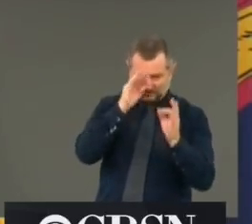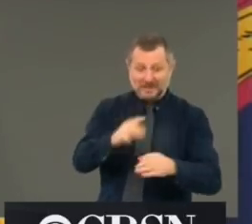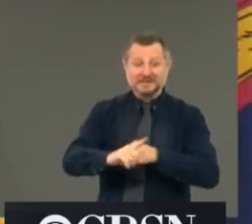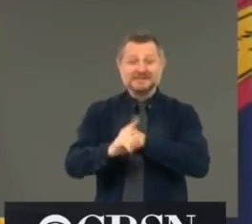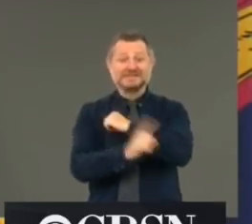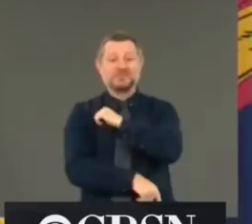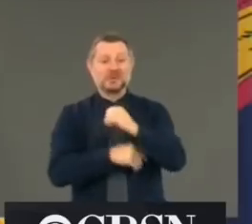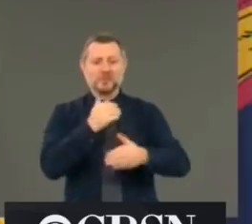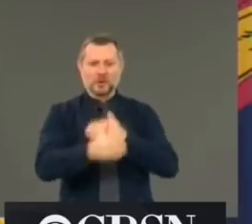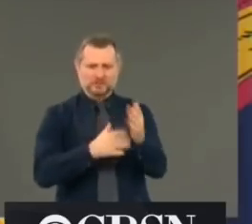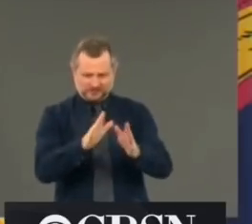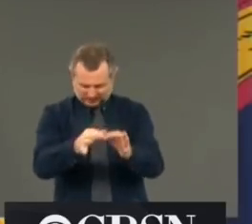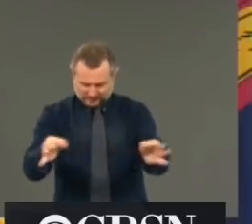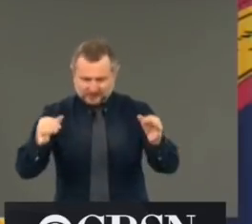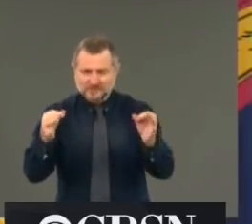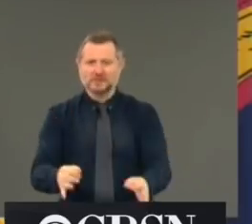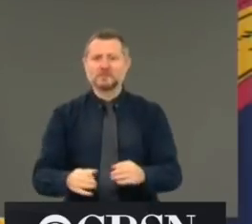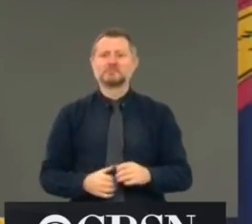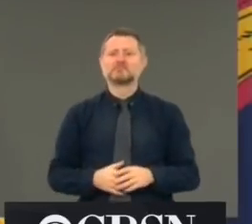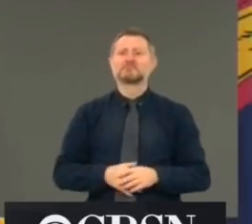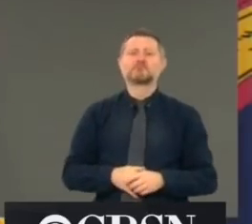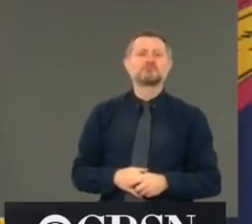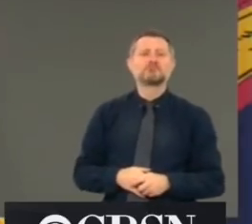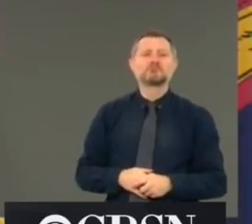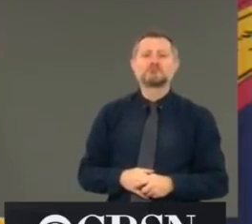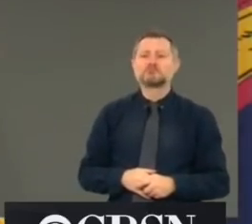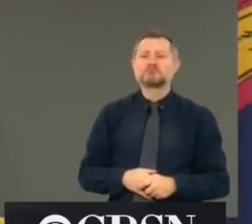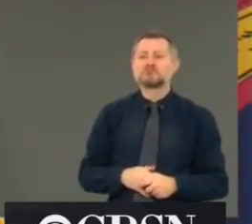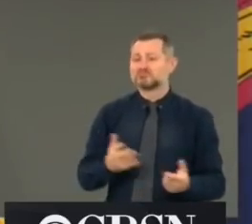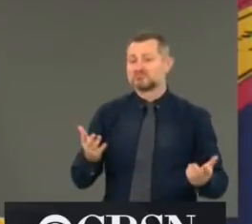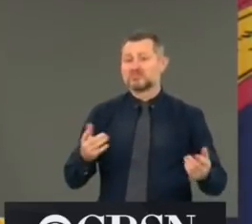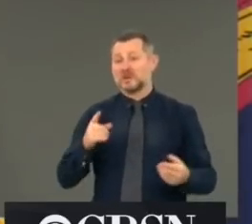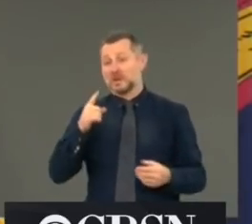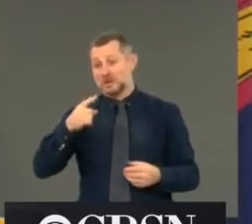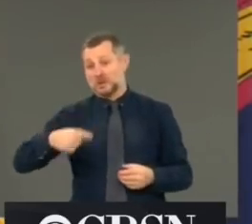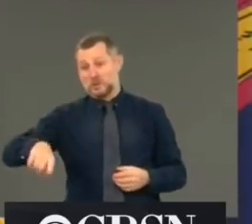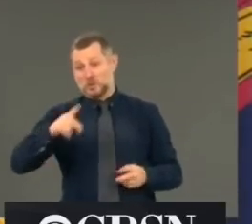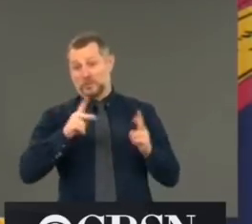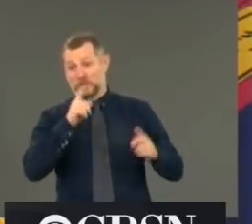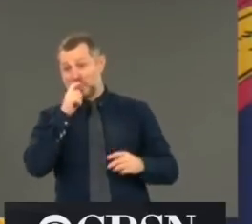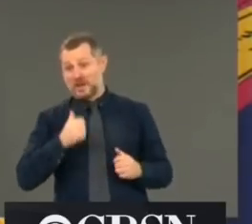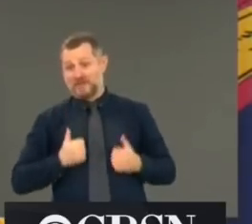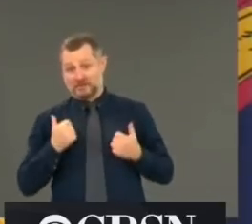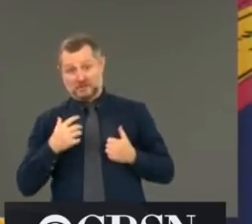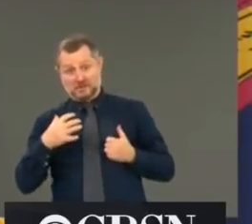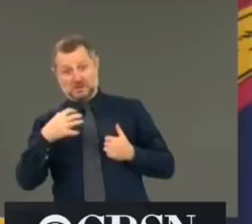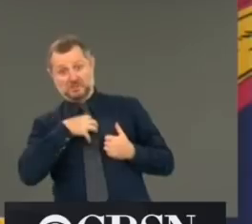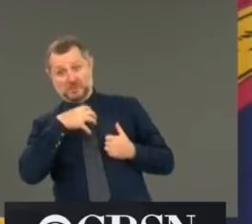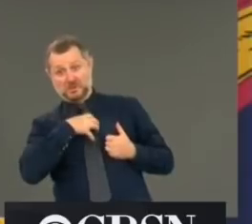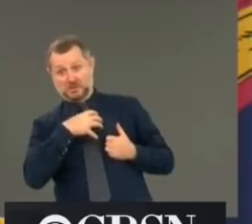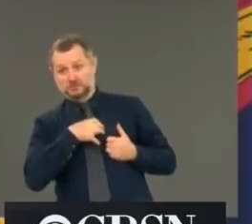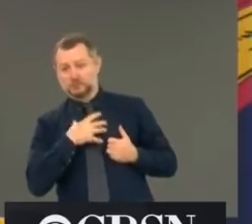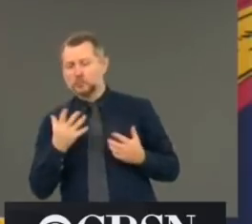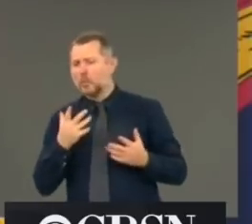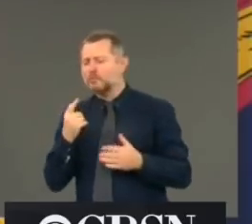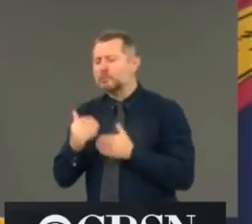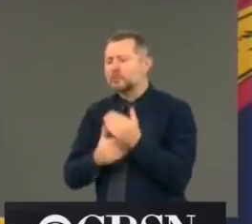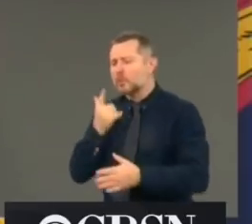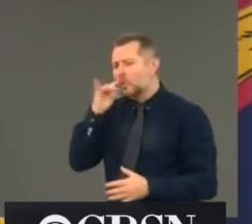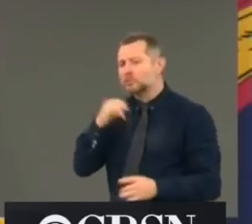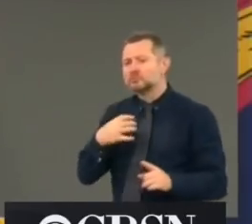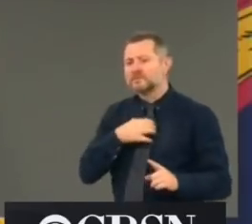process. What should be done with citizen complaints? When do they become public? How about